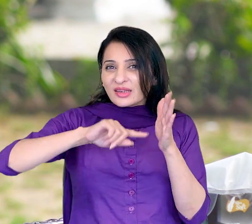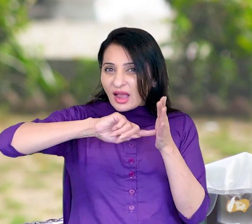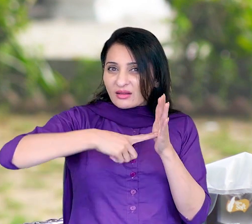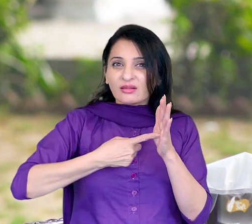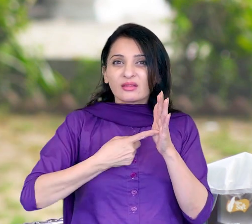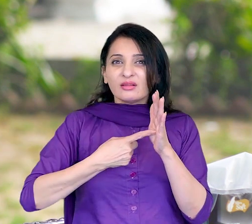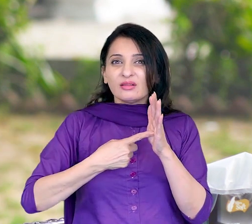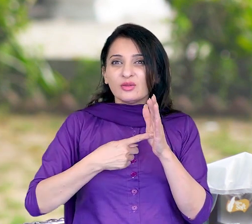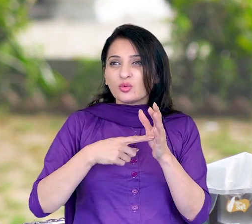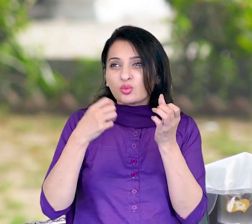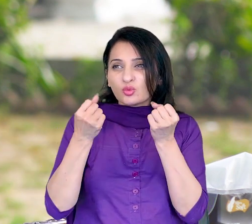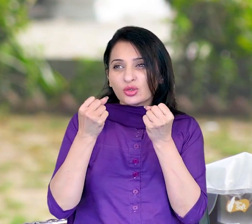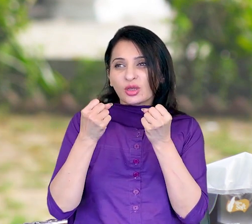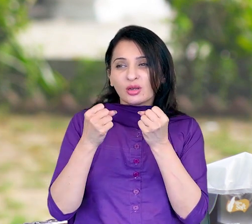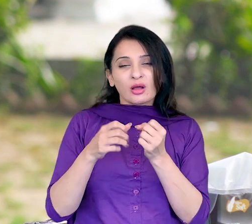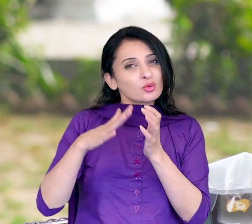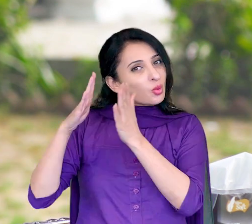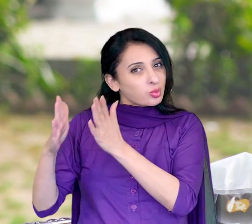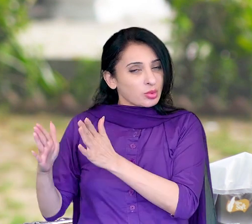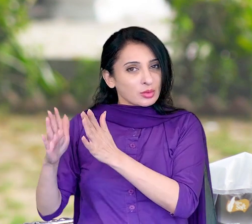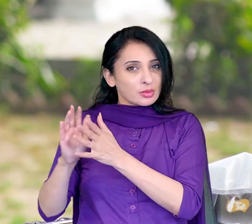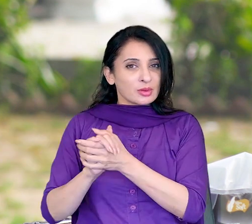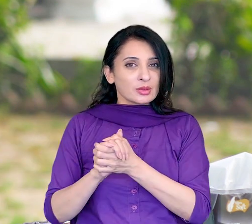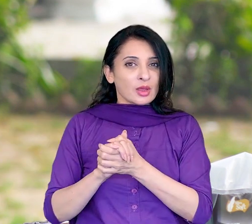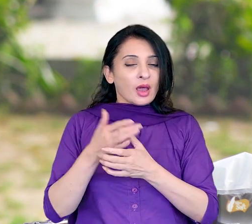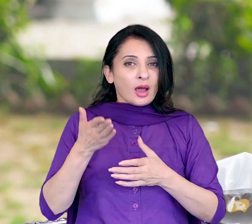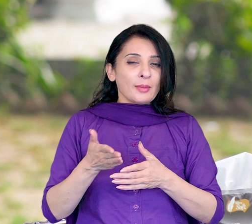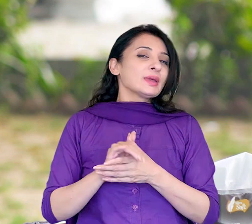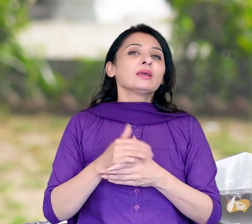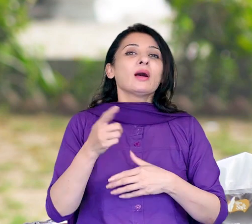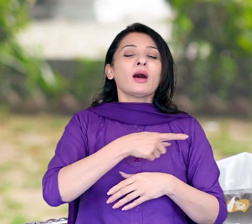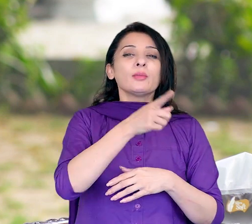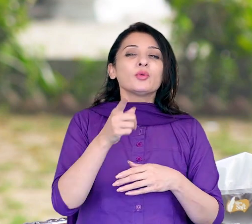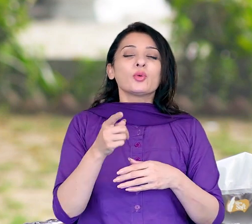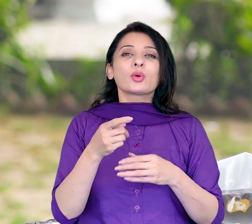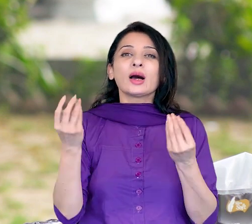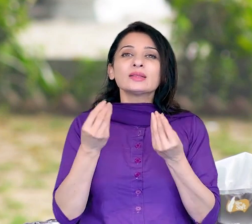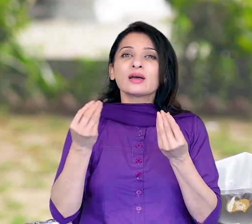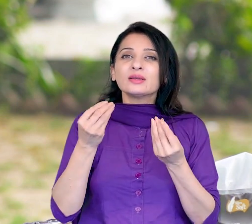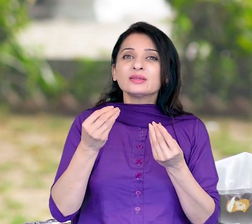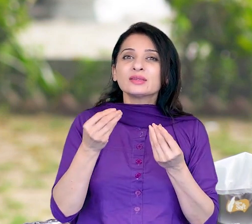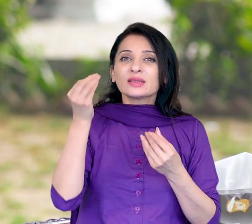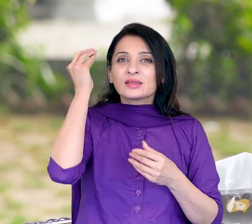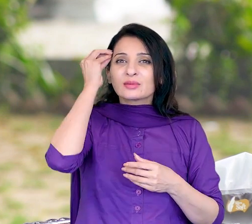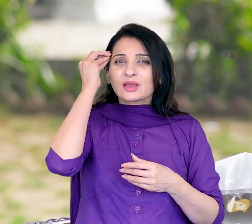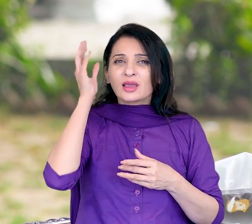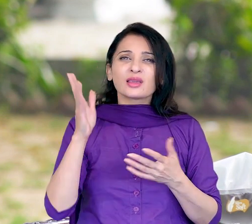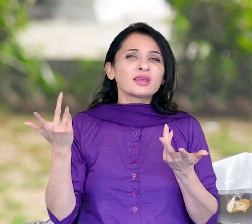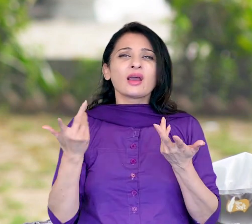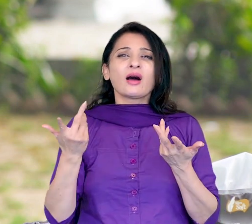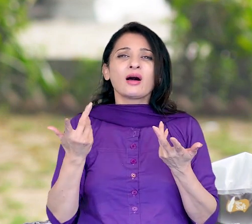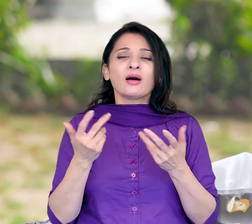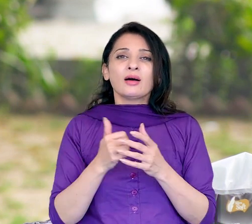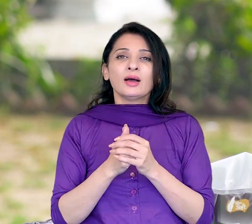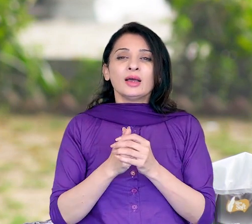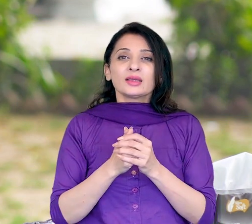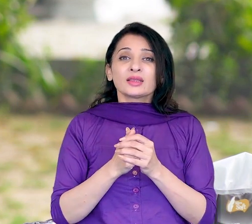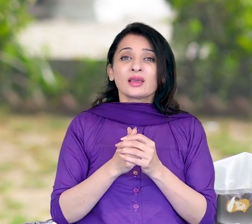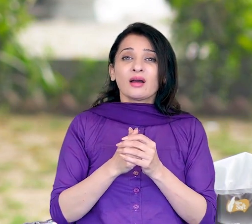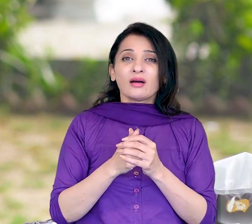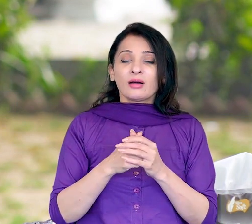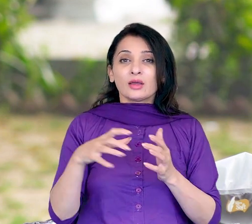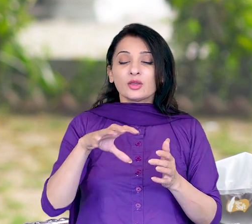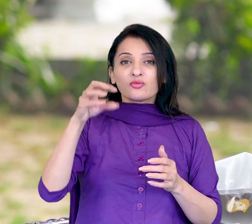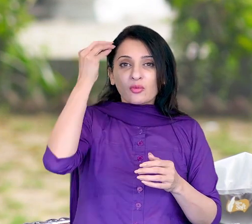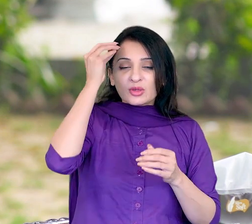and share with you what simply you can understand as a layman on what is the role